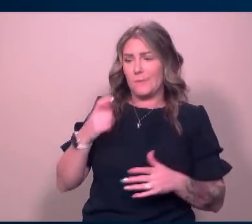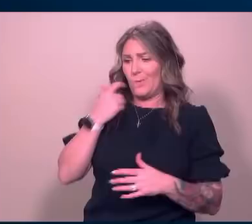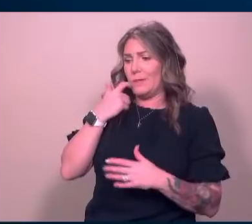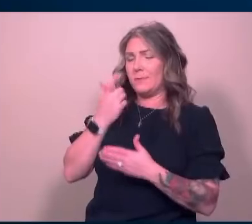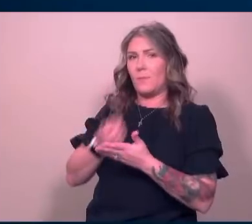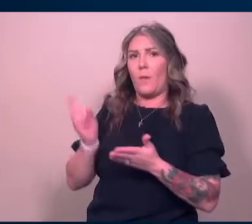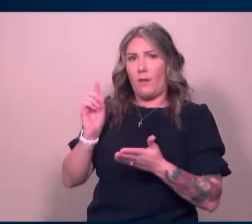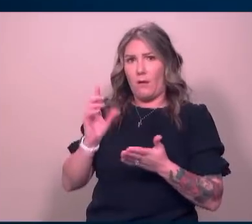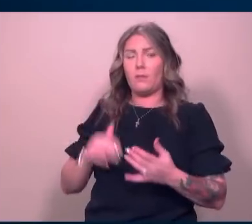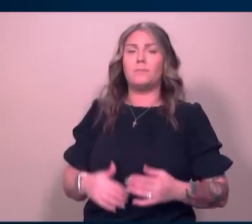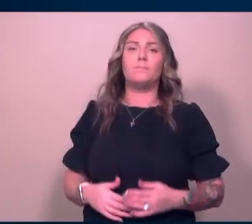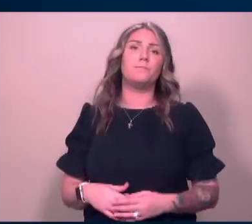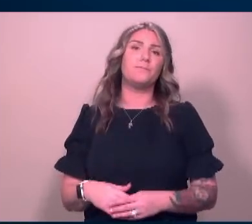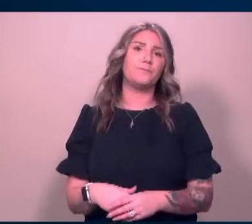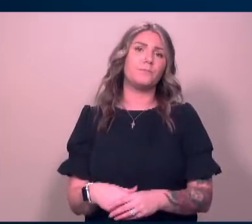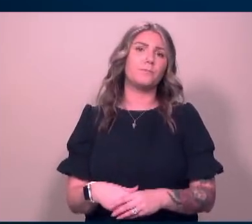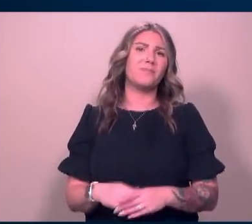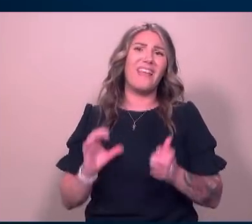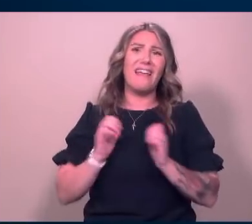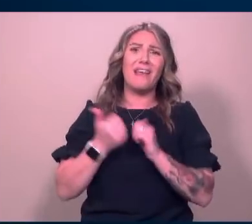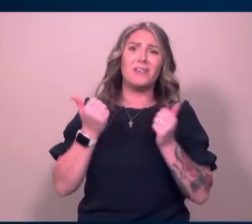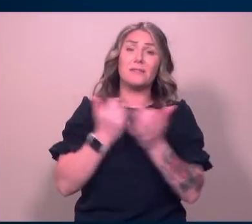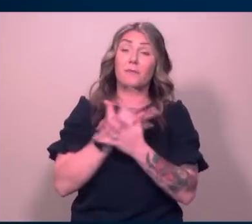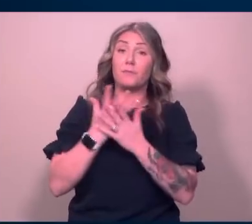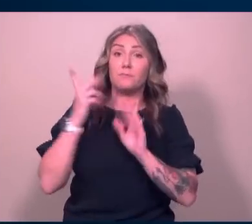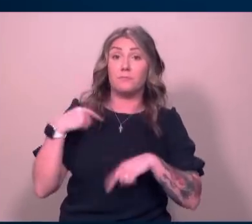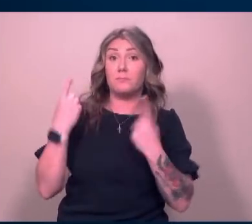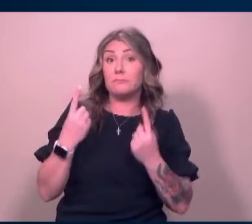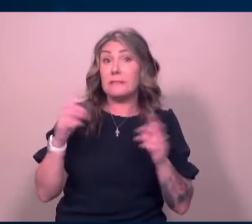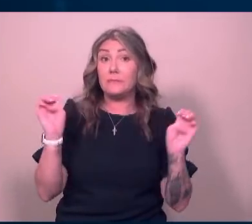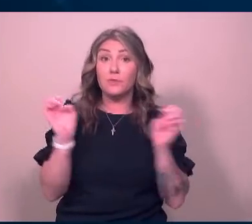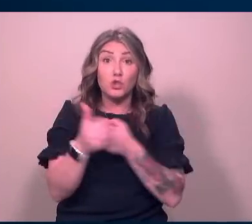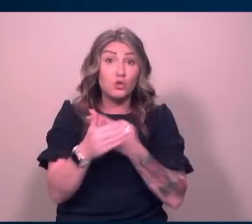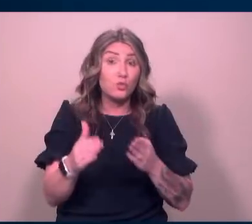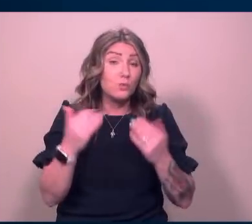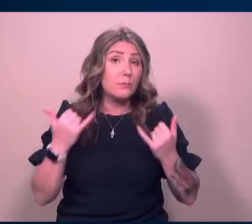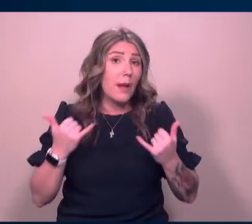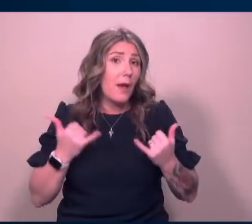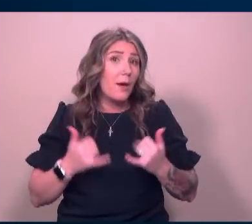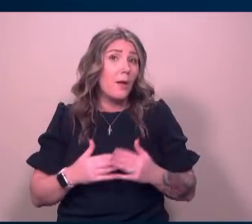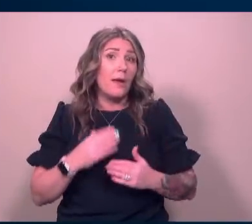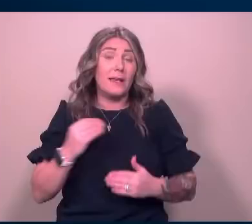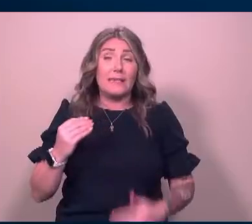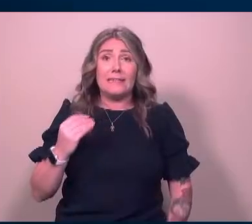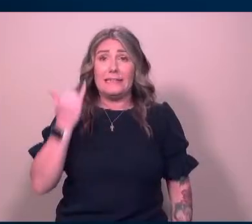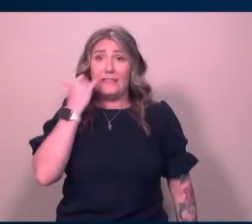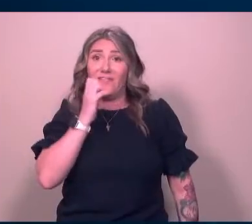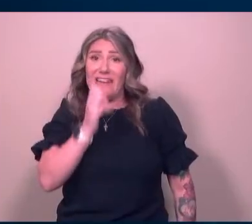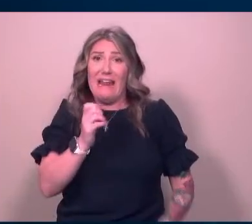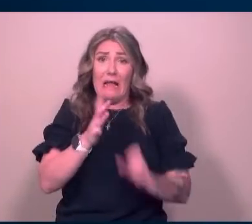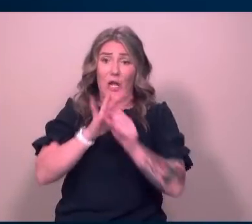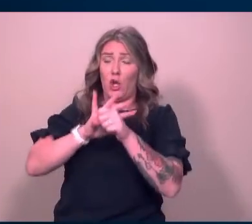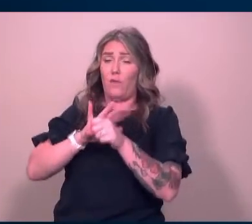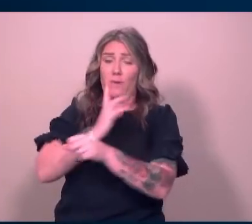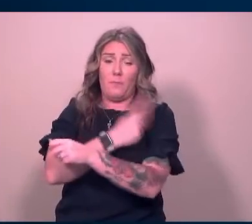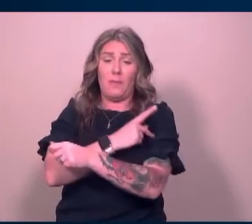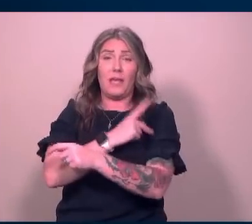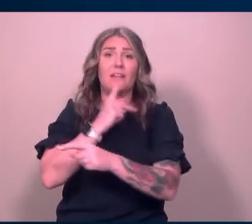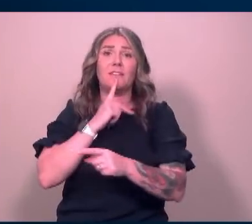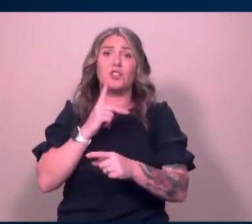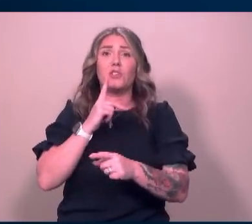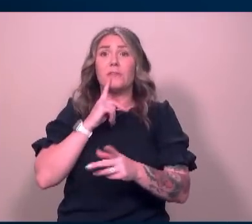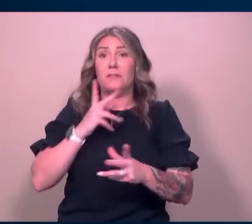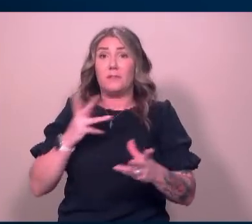week, how things are going in the ER right now, and if non-COVID patients are receiving